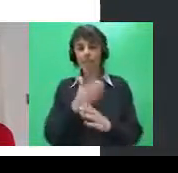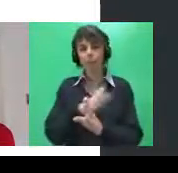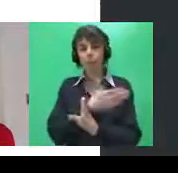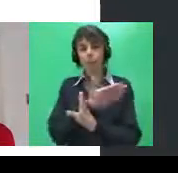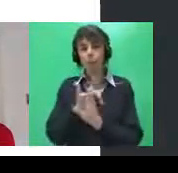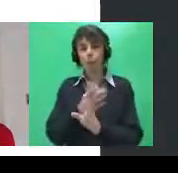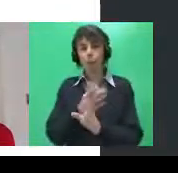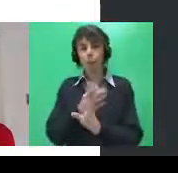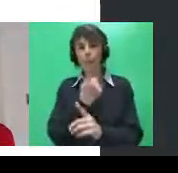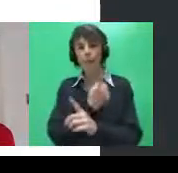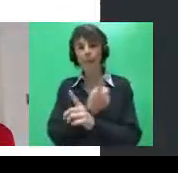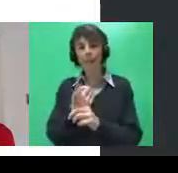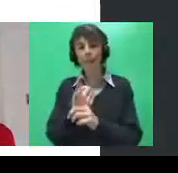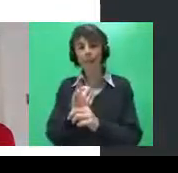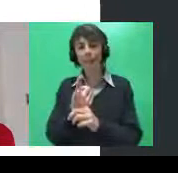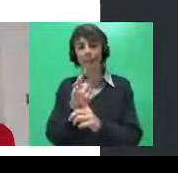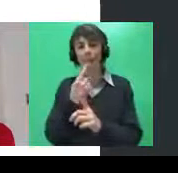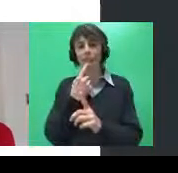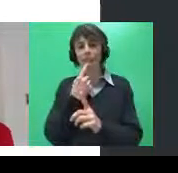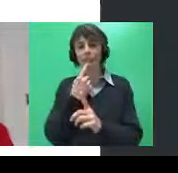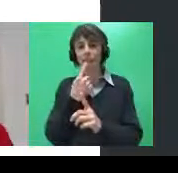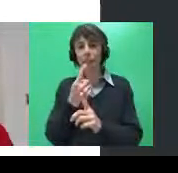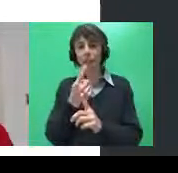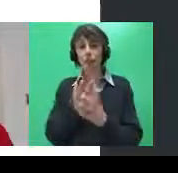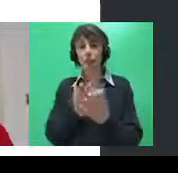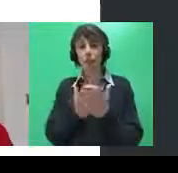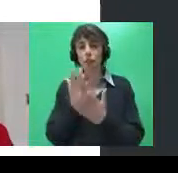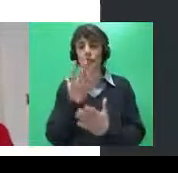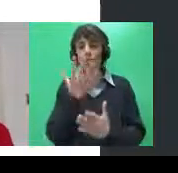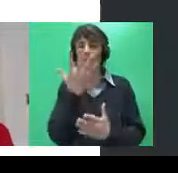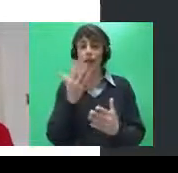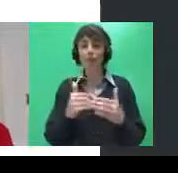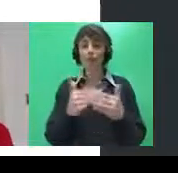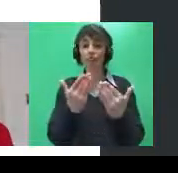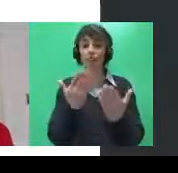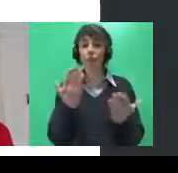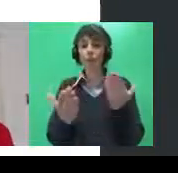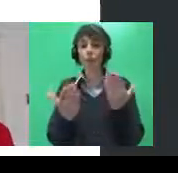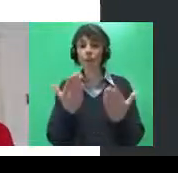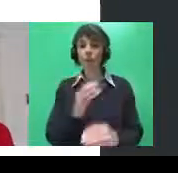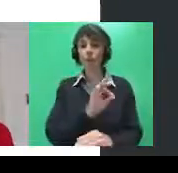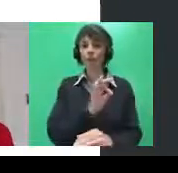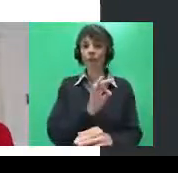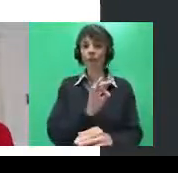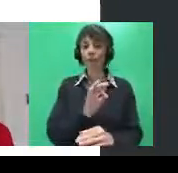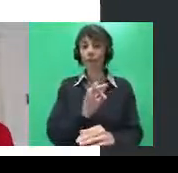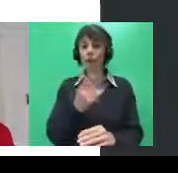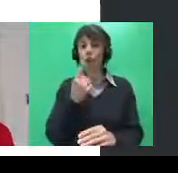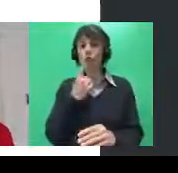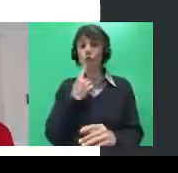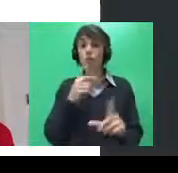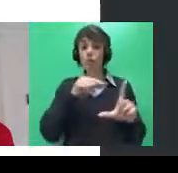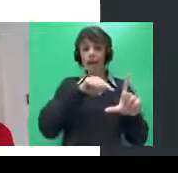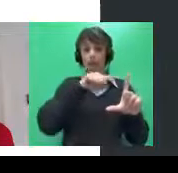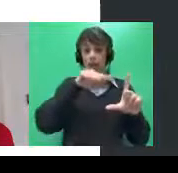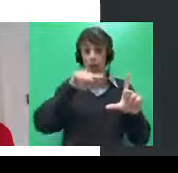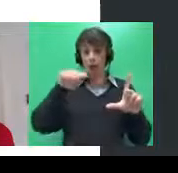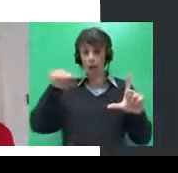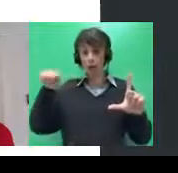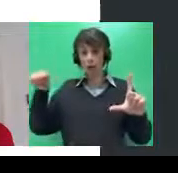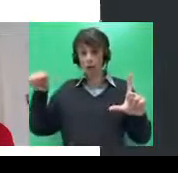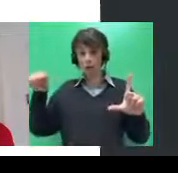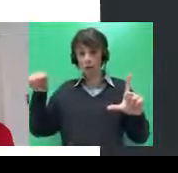individuals that have said that they've been doing that for over 5 days compared to those people that have said none. So essentially what that red line shows you is fairly consistently